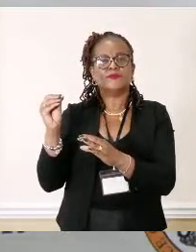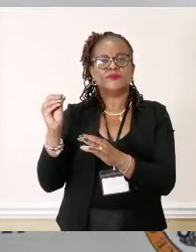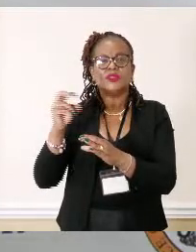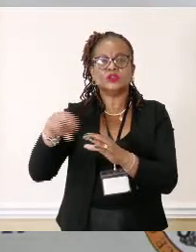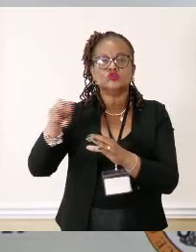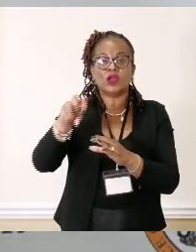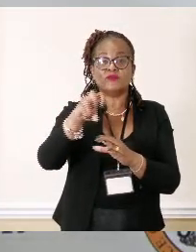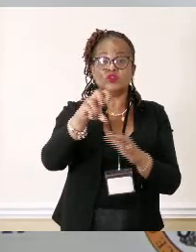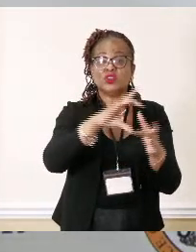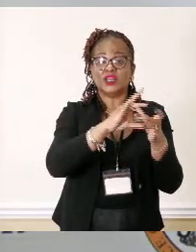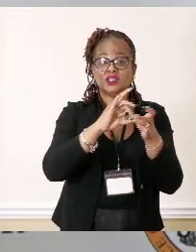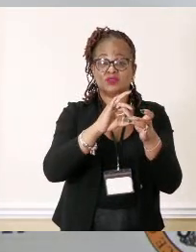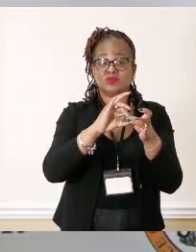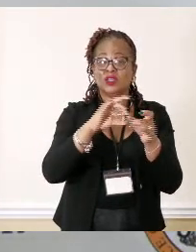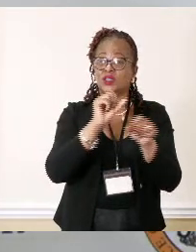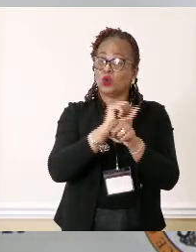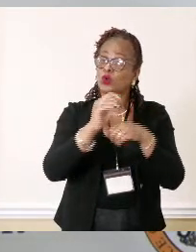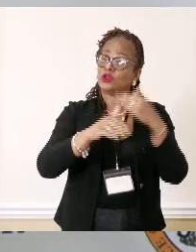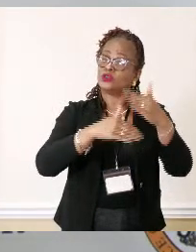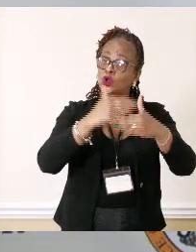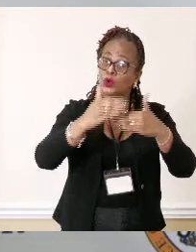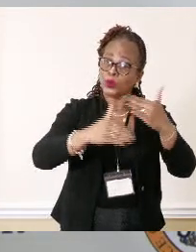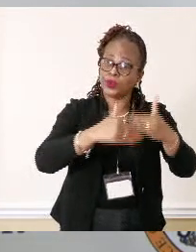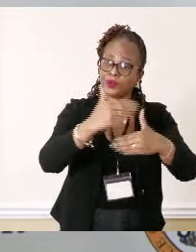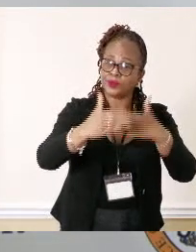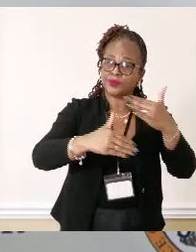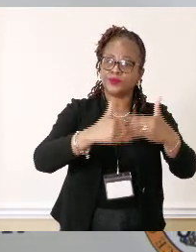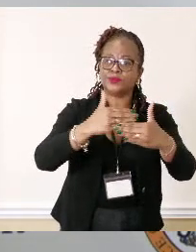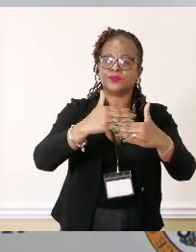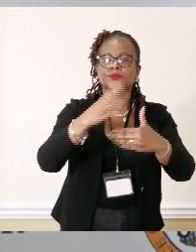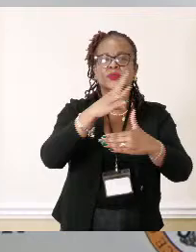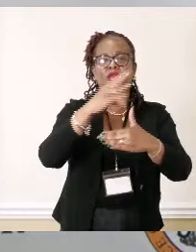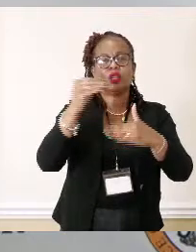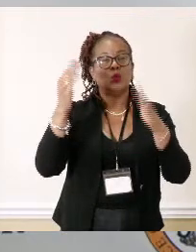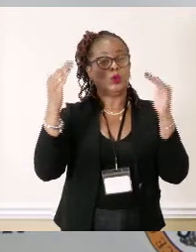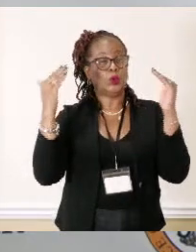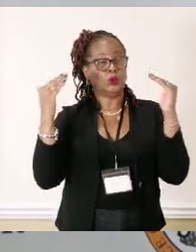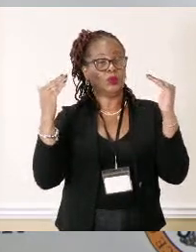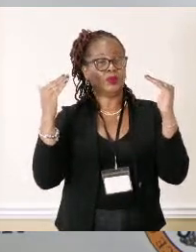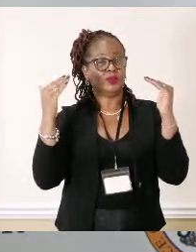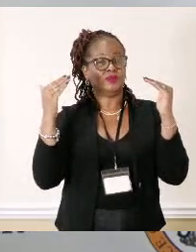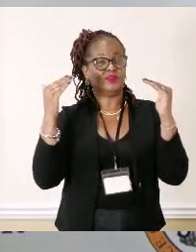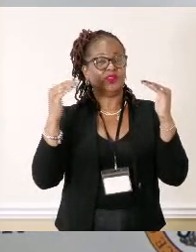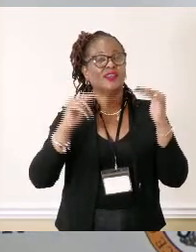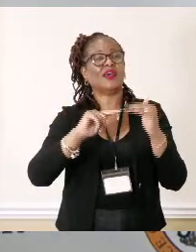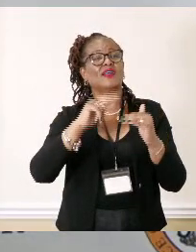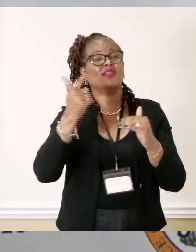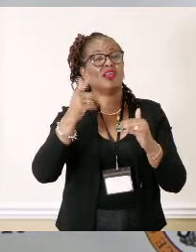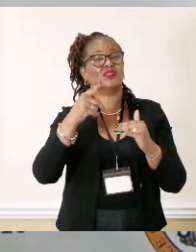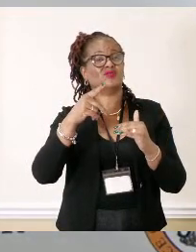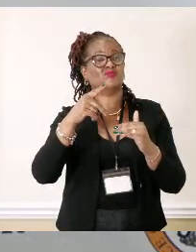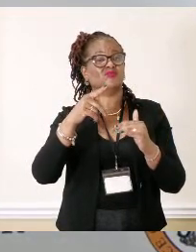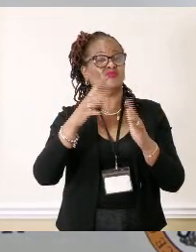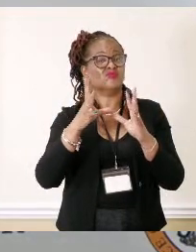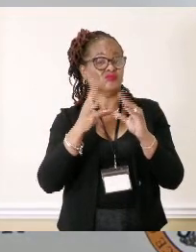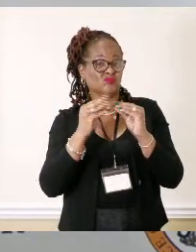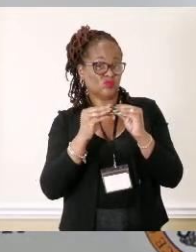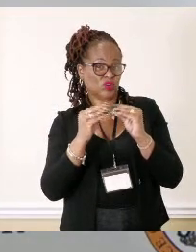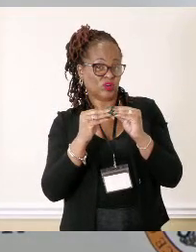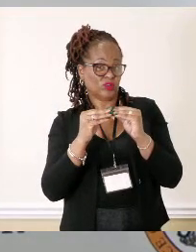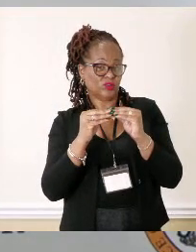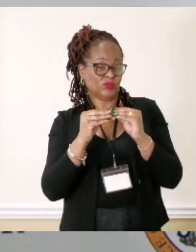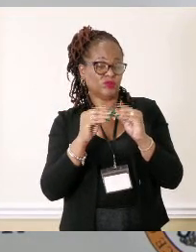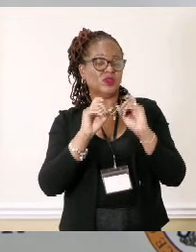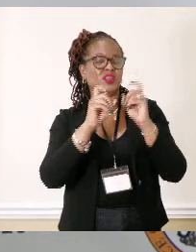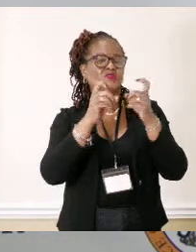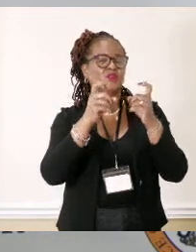travel related, that work is ongoing. And I'm hoping that at your next press conference, they'd be able to give you